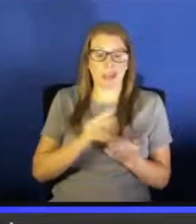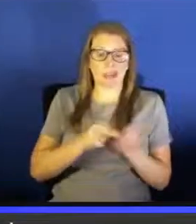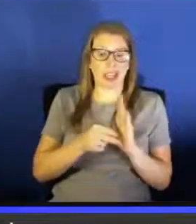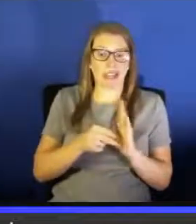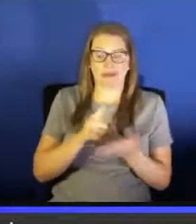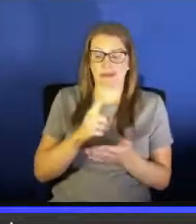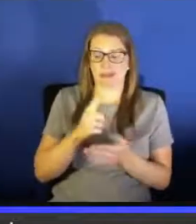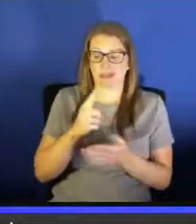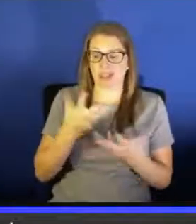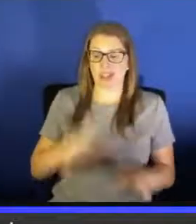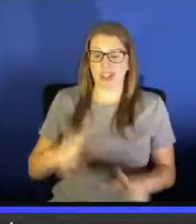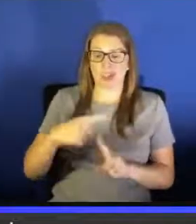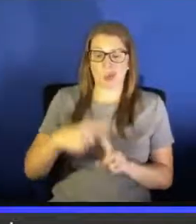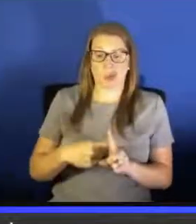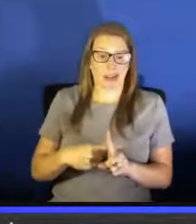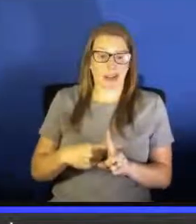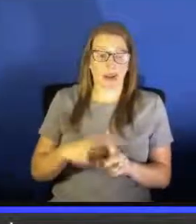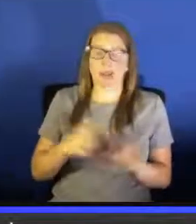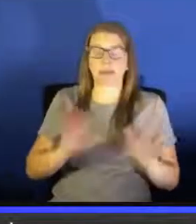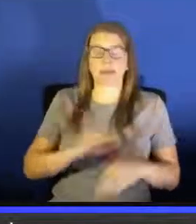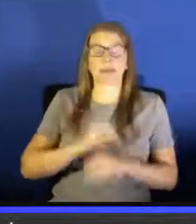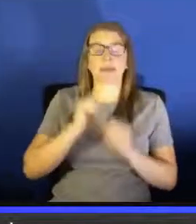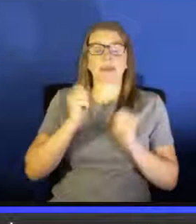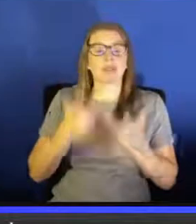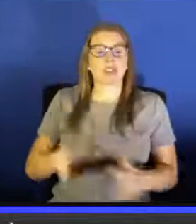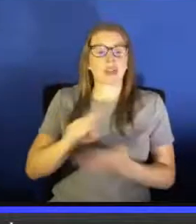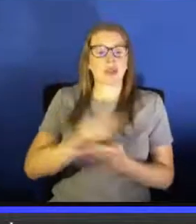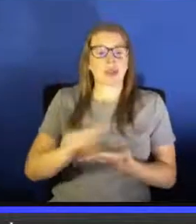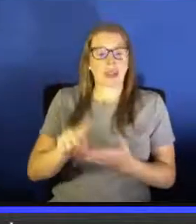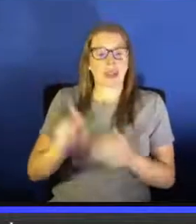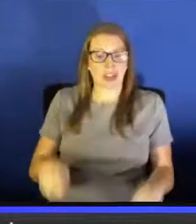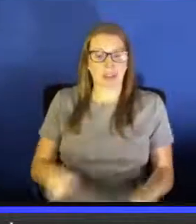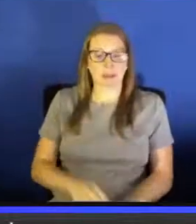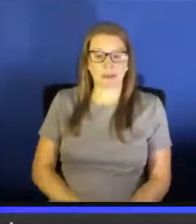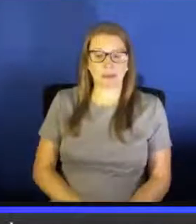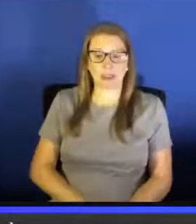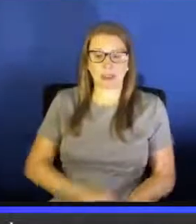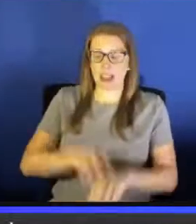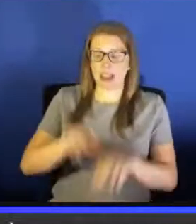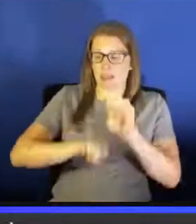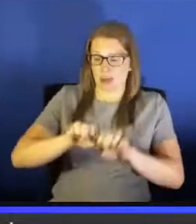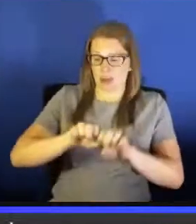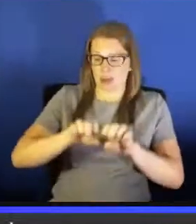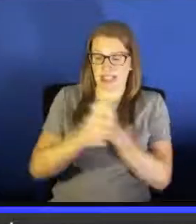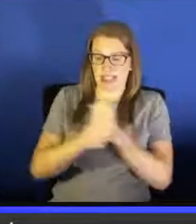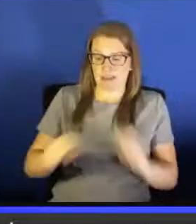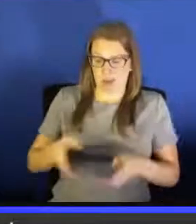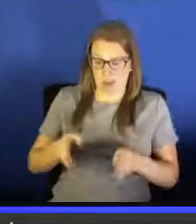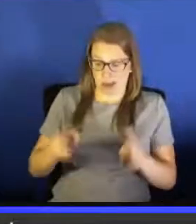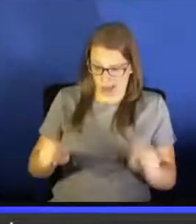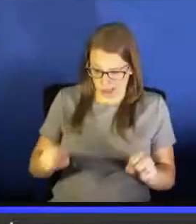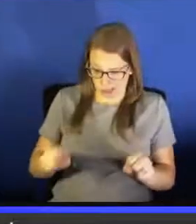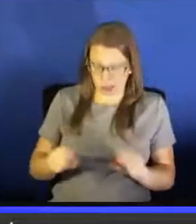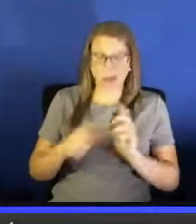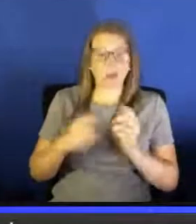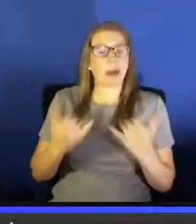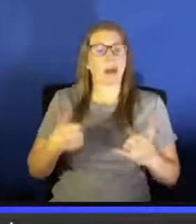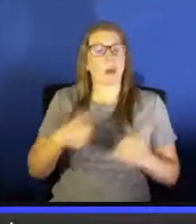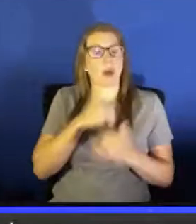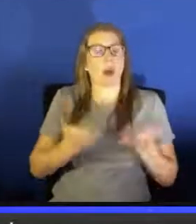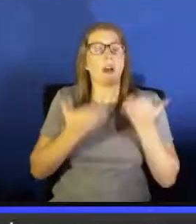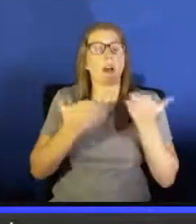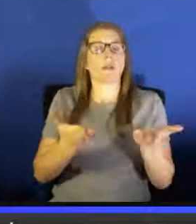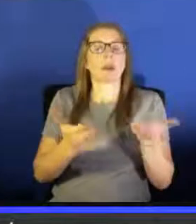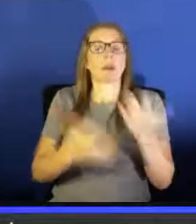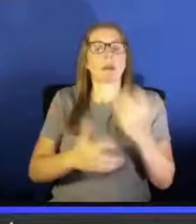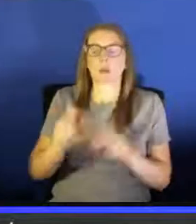new technology, you evaluate it in the safest way possible. So right now we're offering, most people are treating this